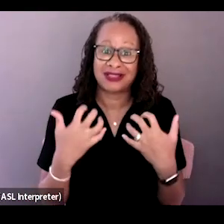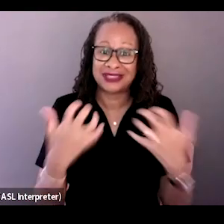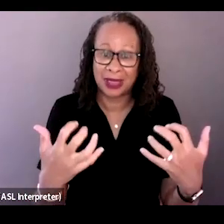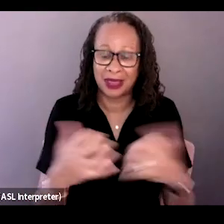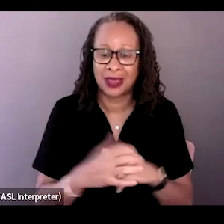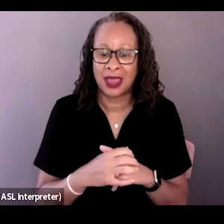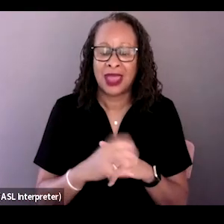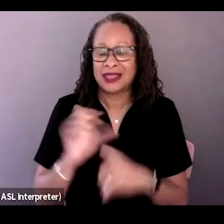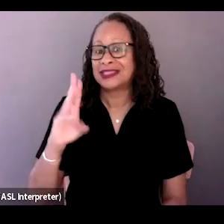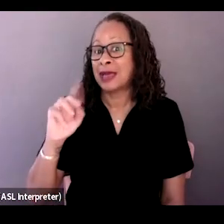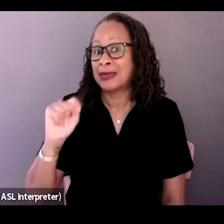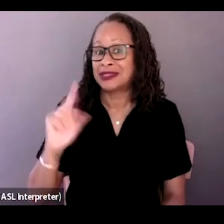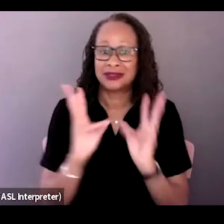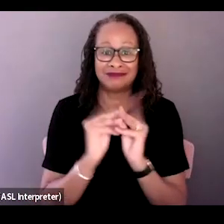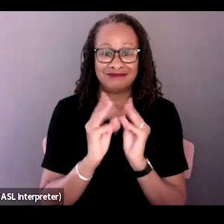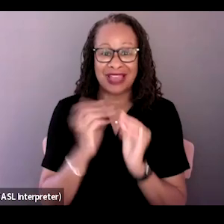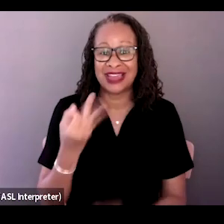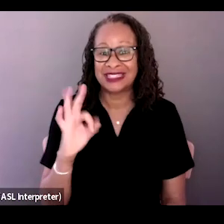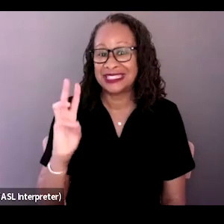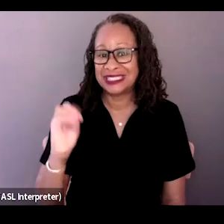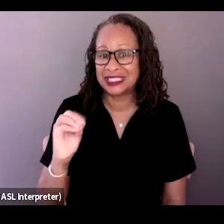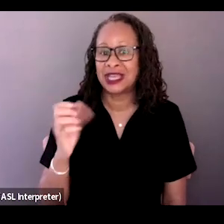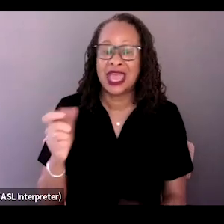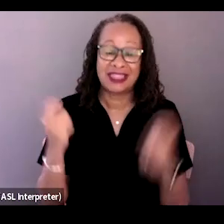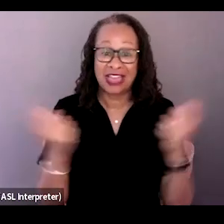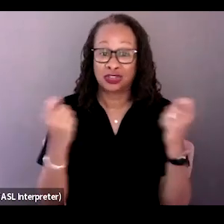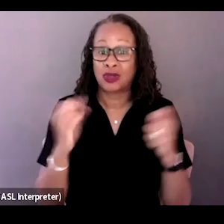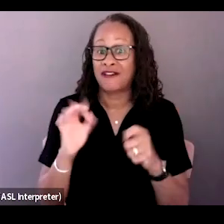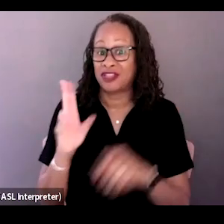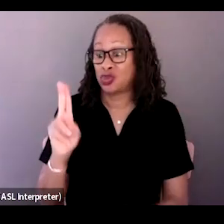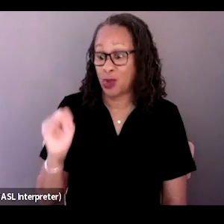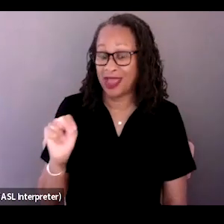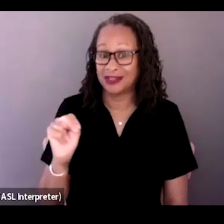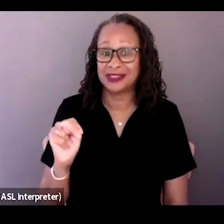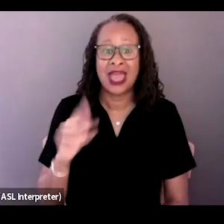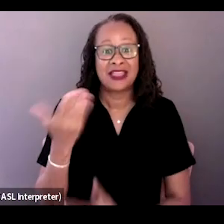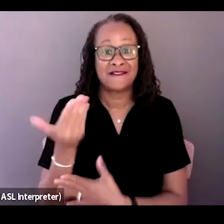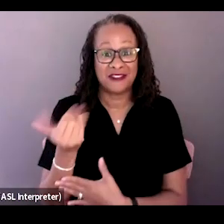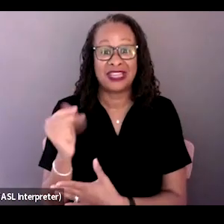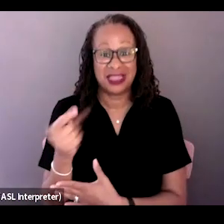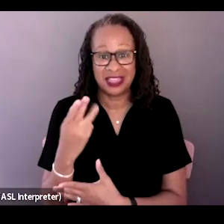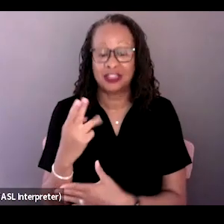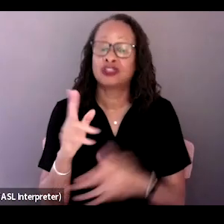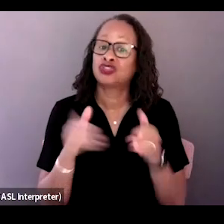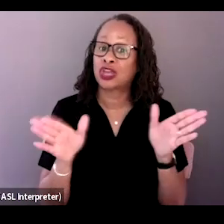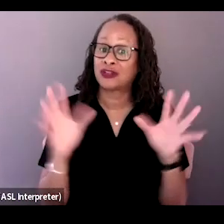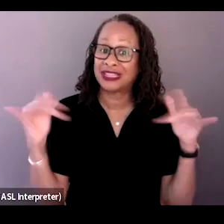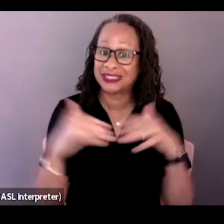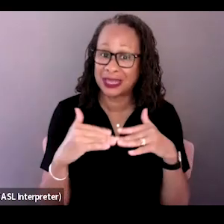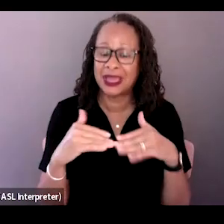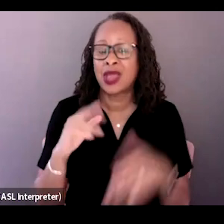summit of 1960 in September, which is the anniversary of the United Nations, is the 15th General Assembly, is where Nikita